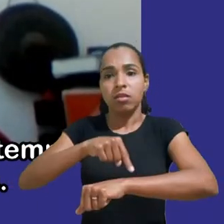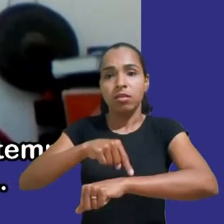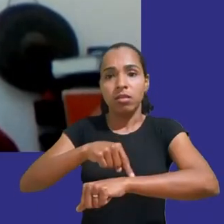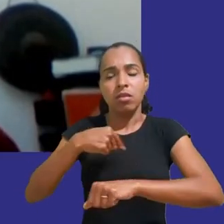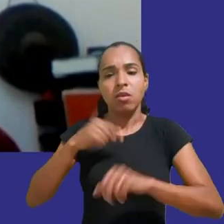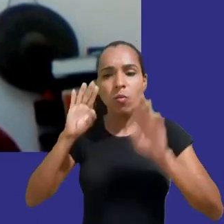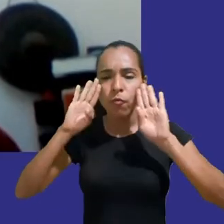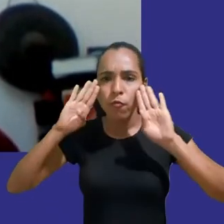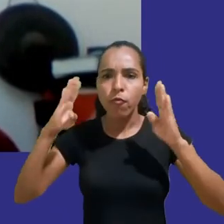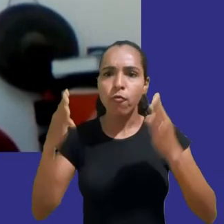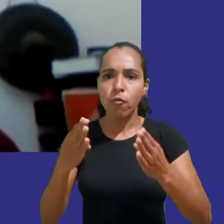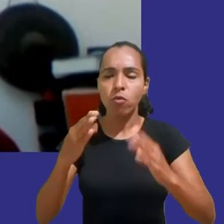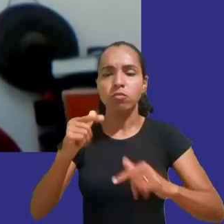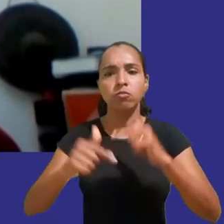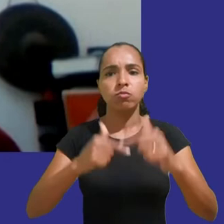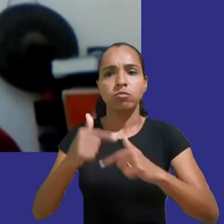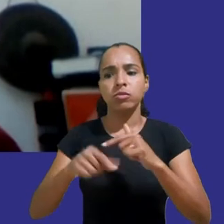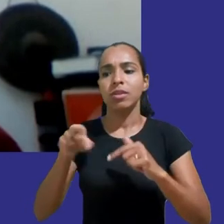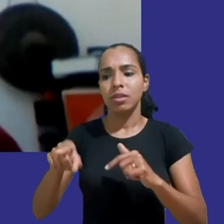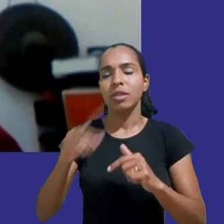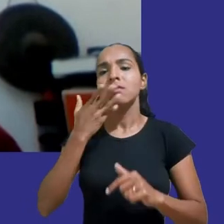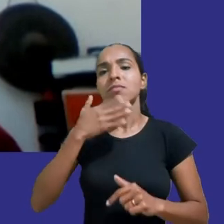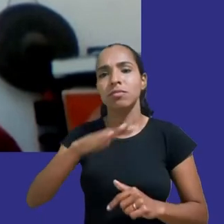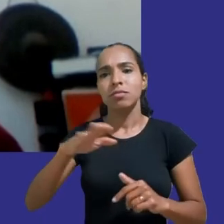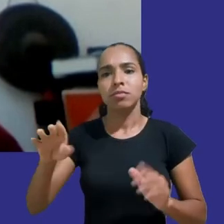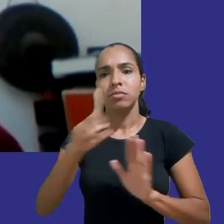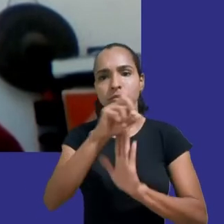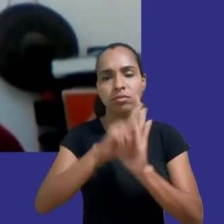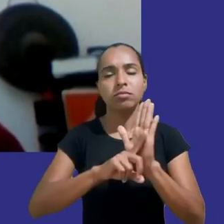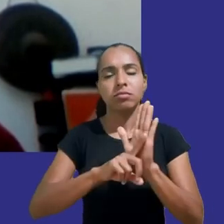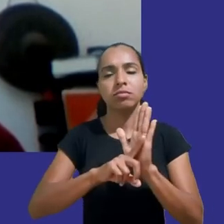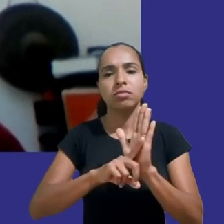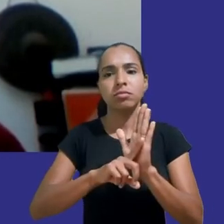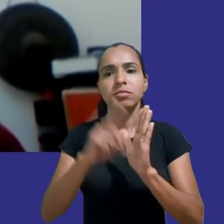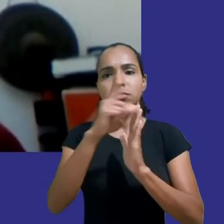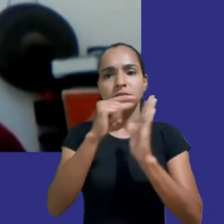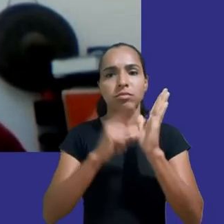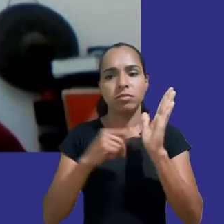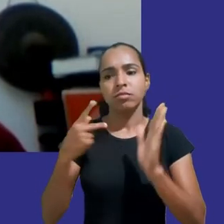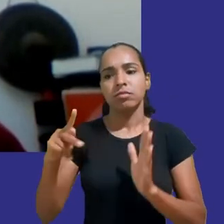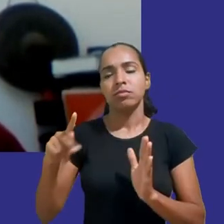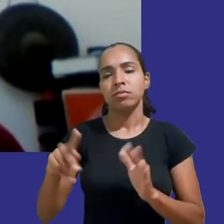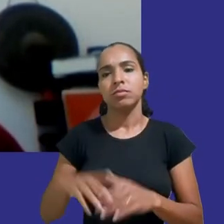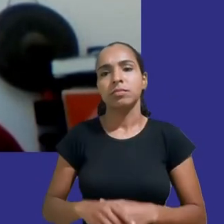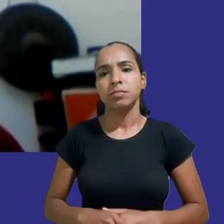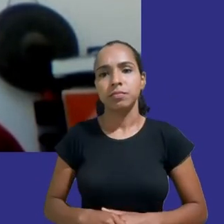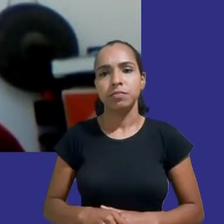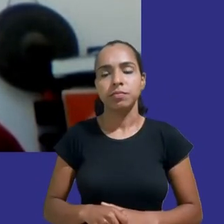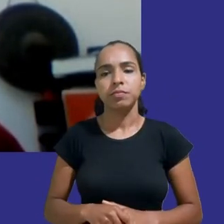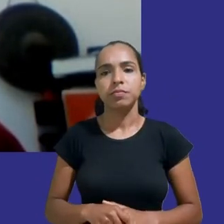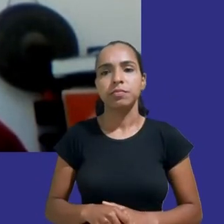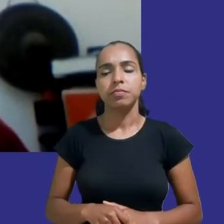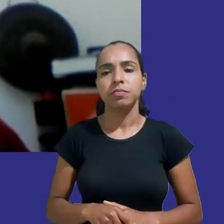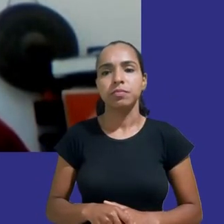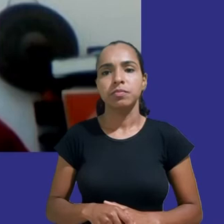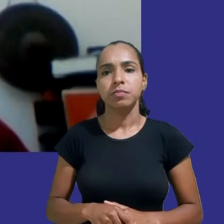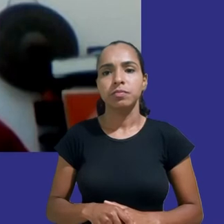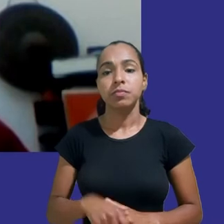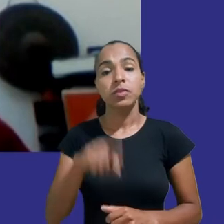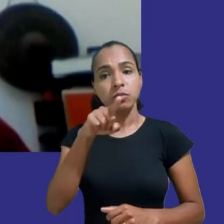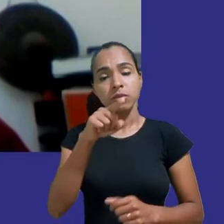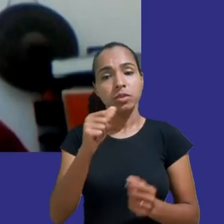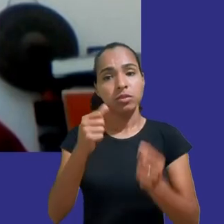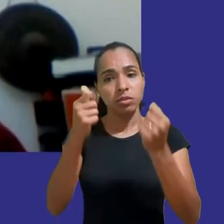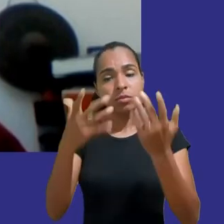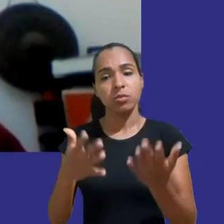rights hence the report that you referenced in the introduction where we try and expose the billion dollar kind of child